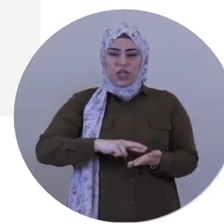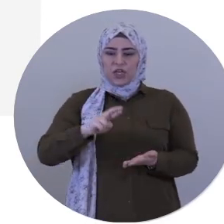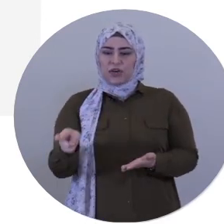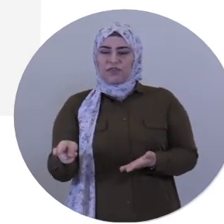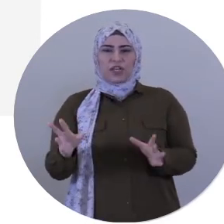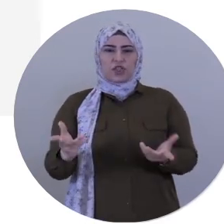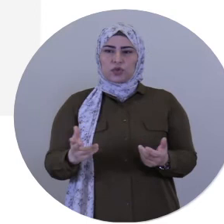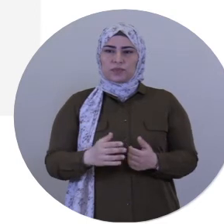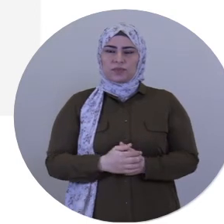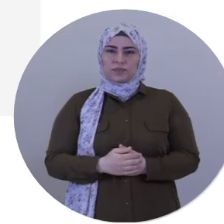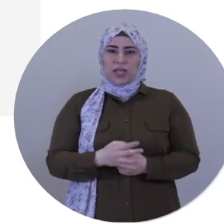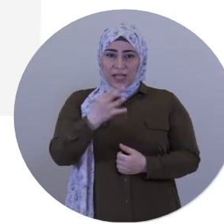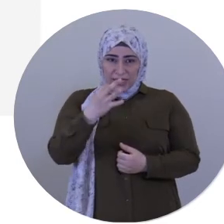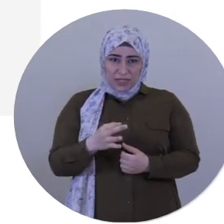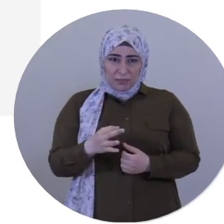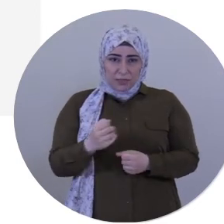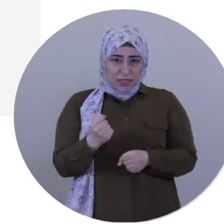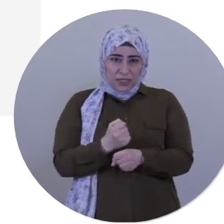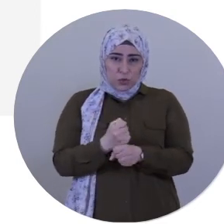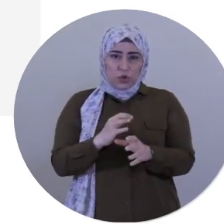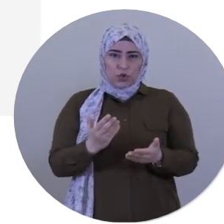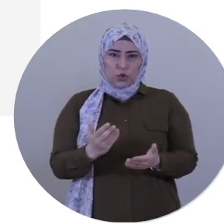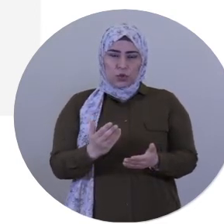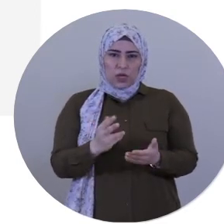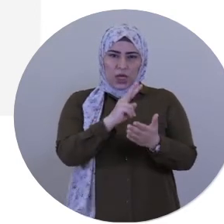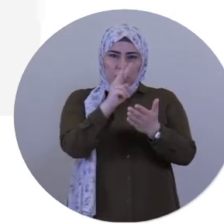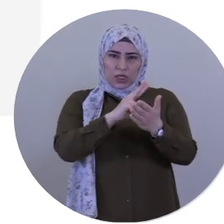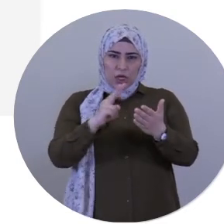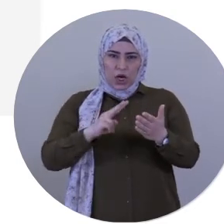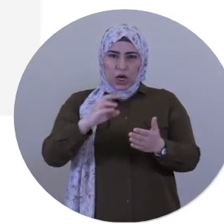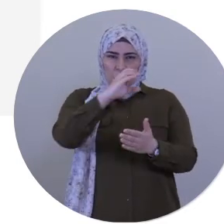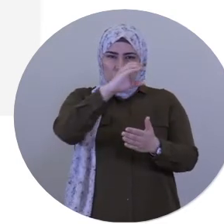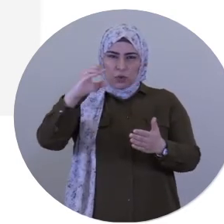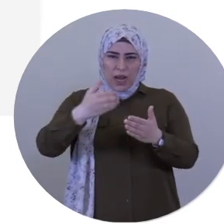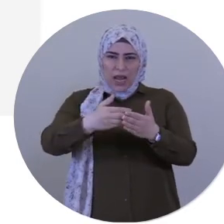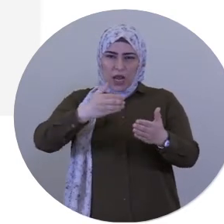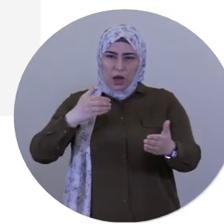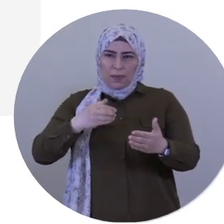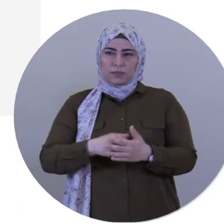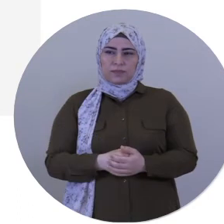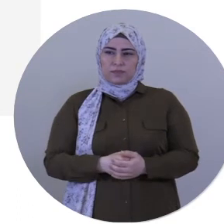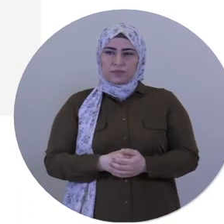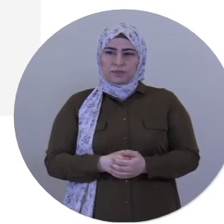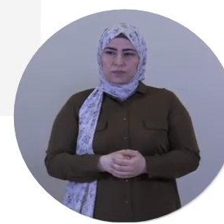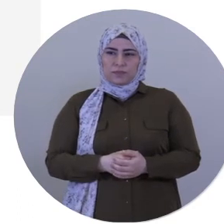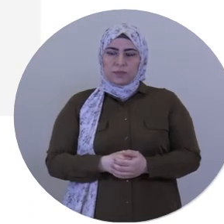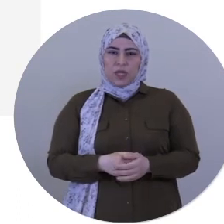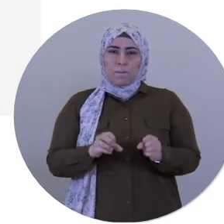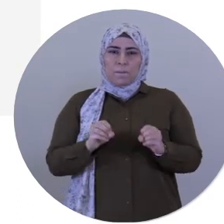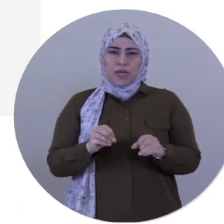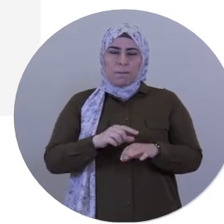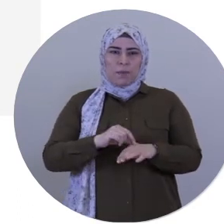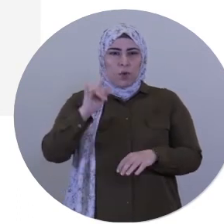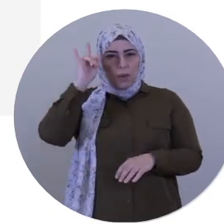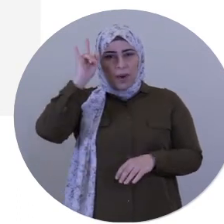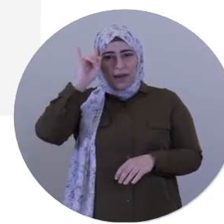few sentences to see what the word reference goes back to. Many people do not know that much of the Arctic is really